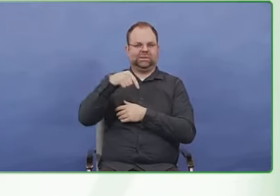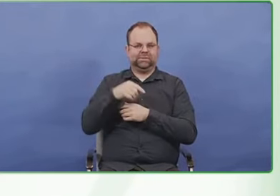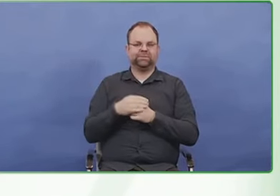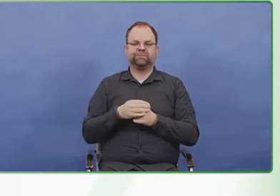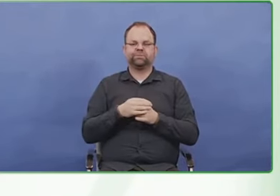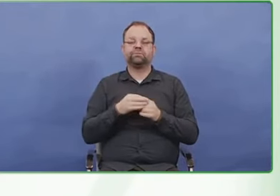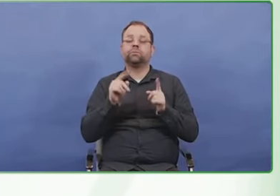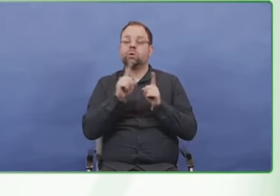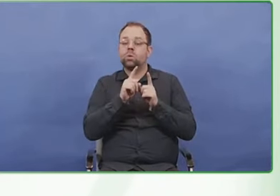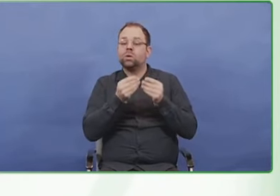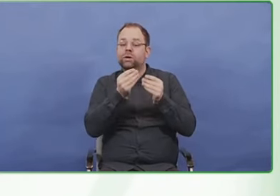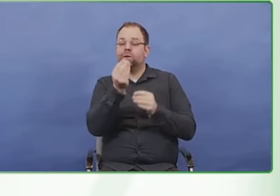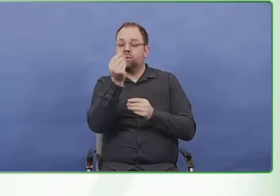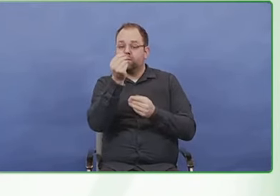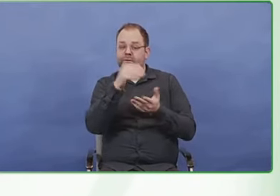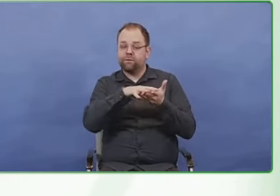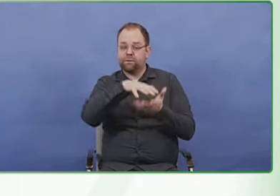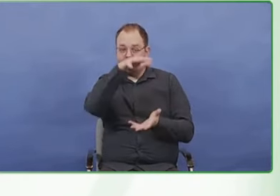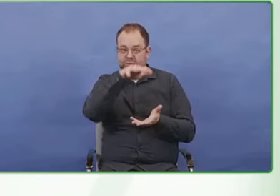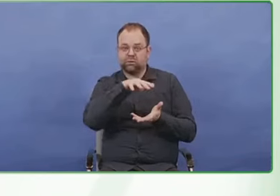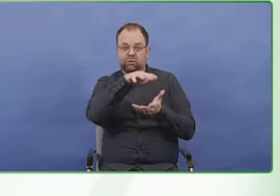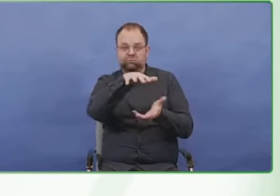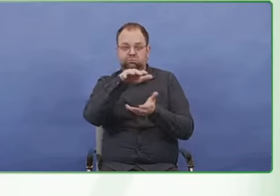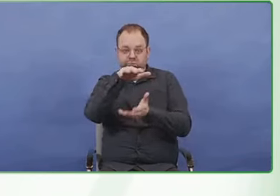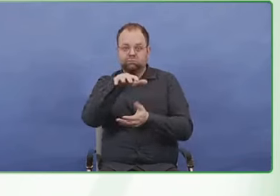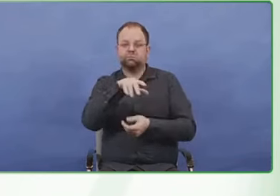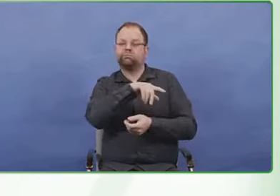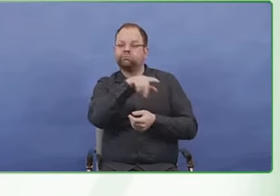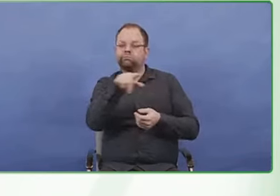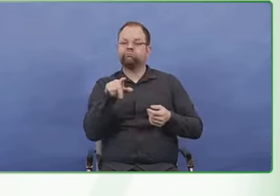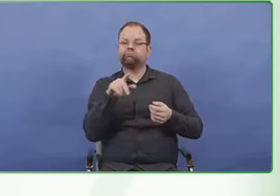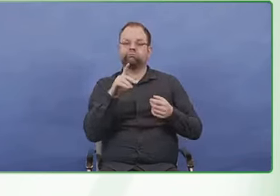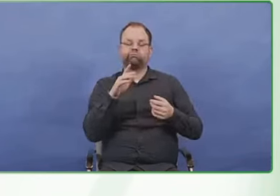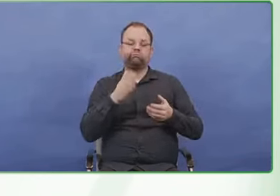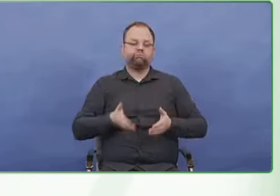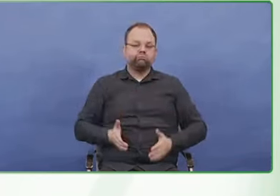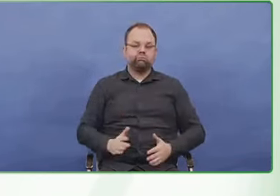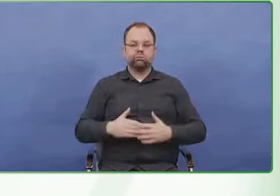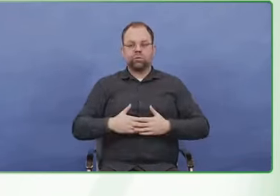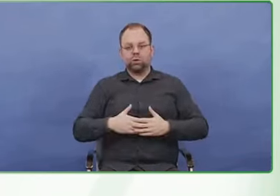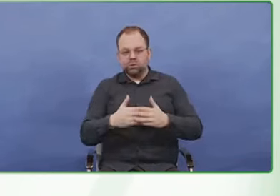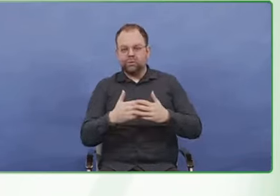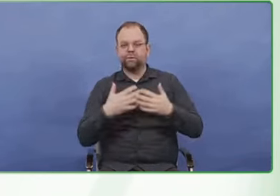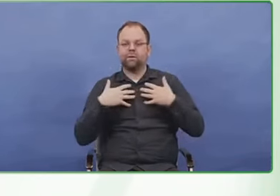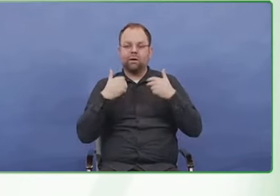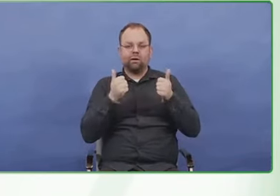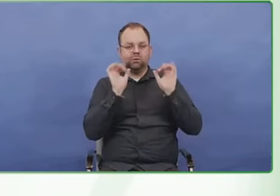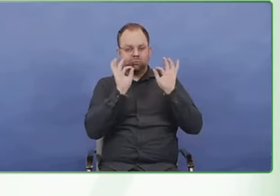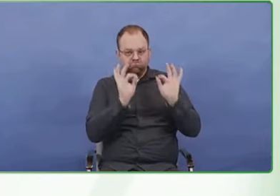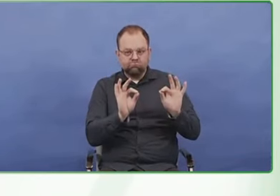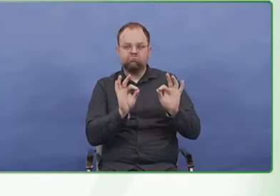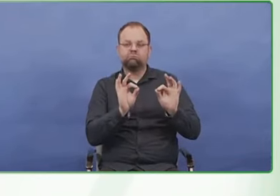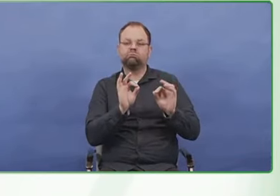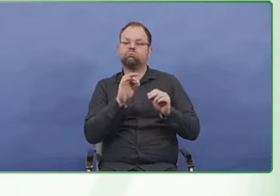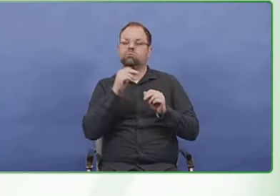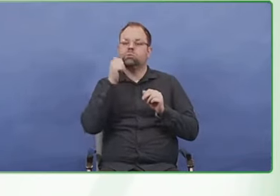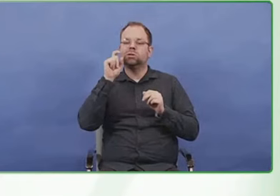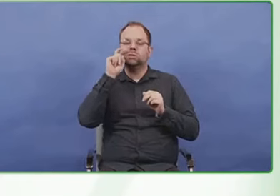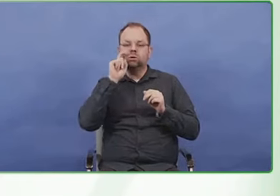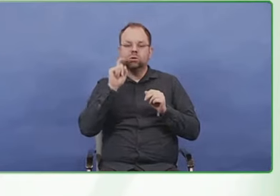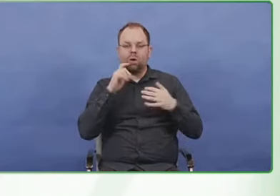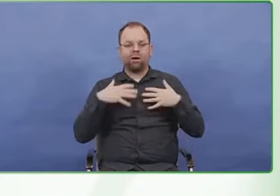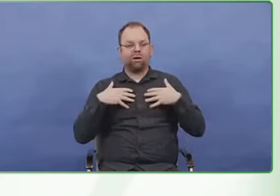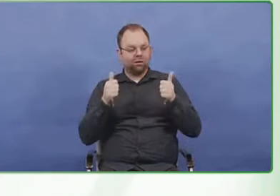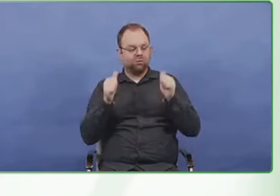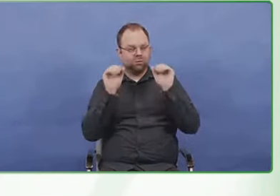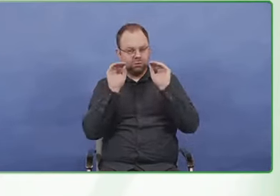However, there have been lots of examples where governments, where state agencies, where NGOs have taken very specific